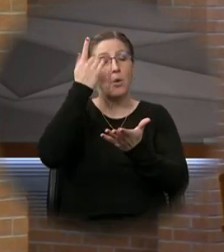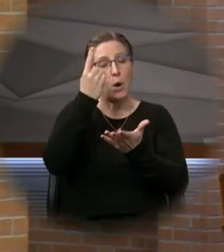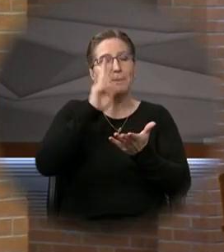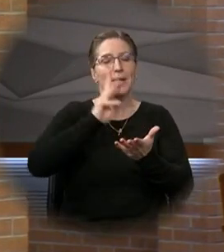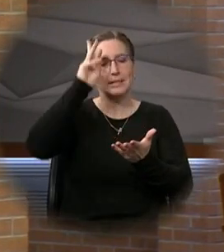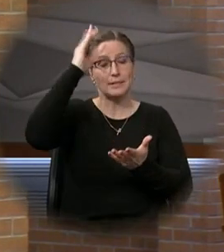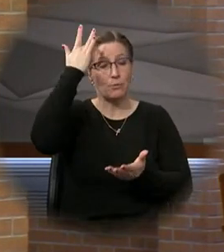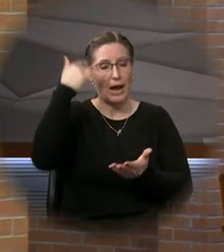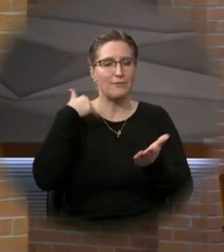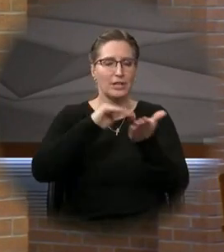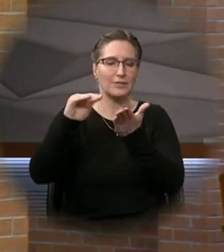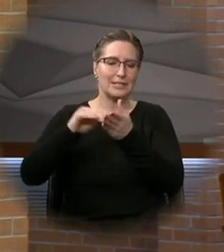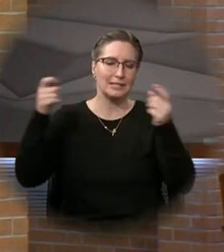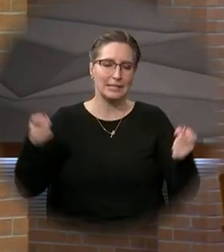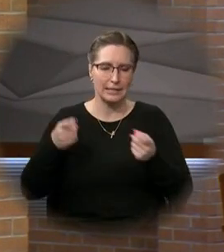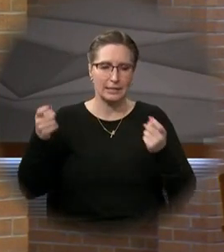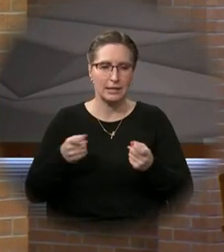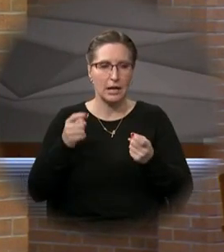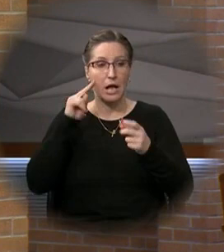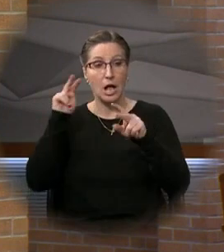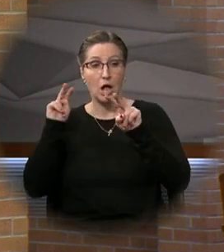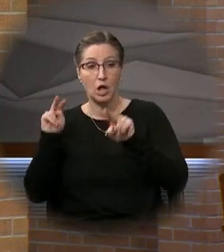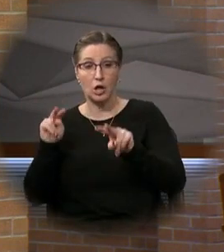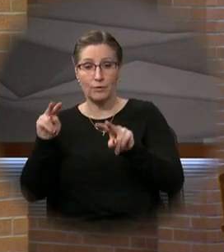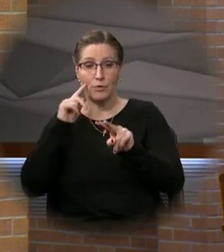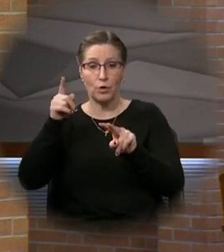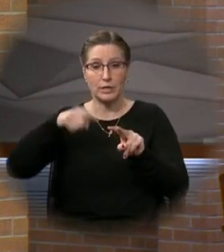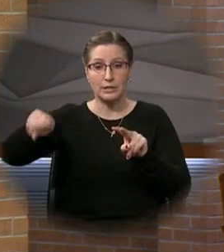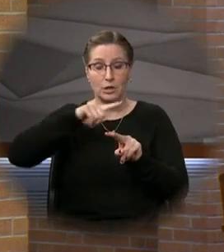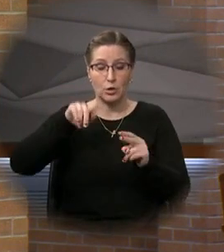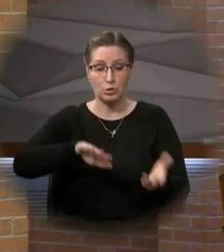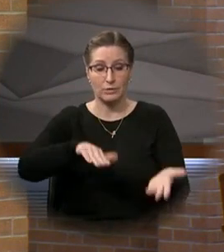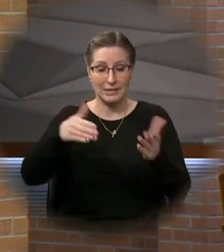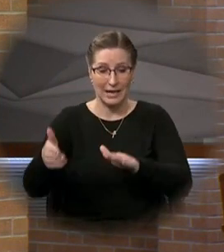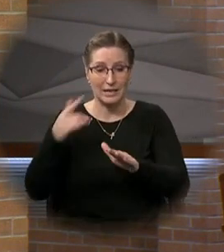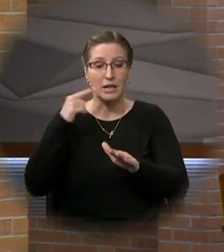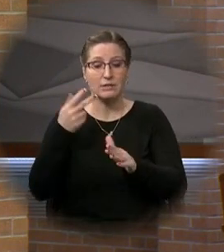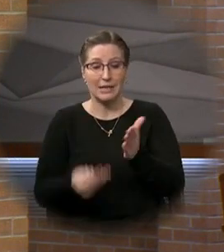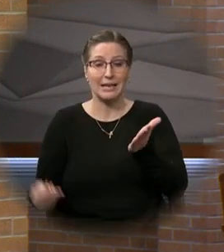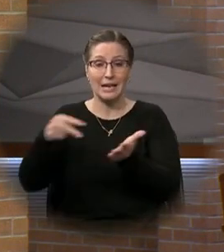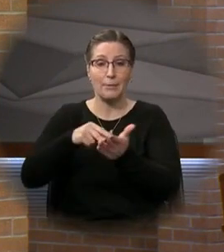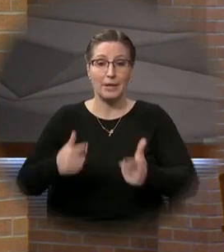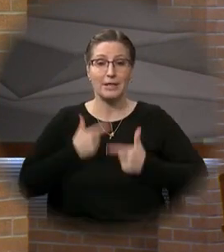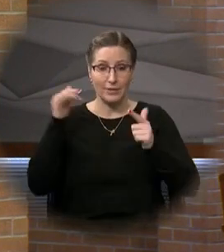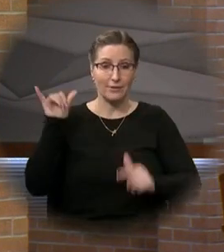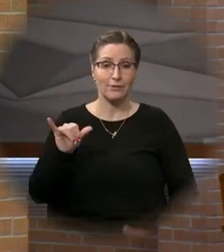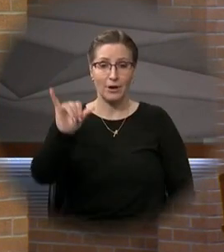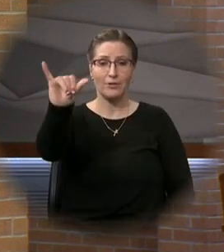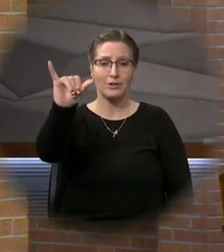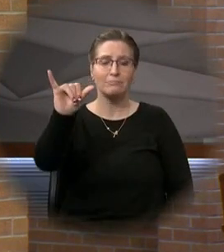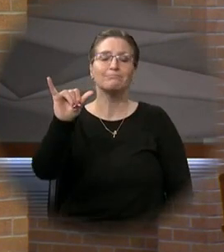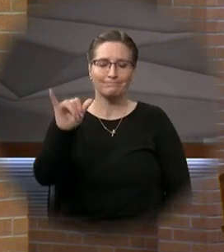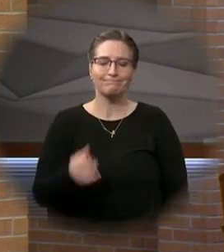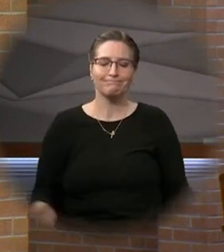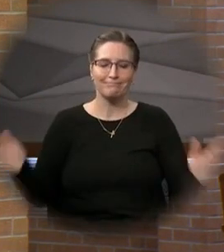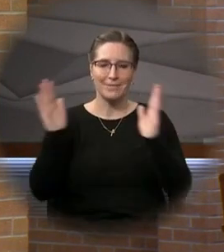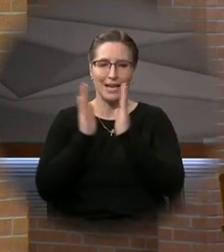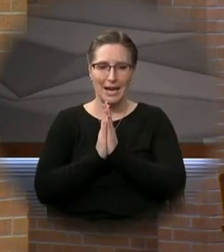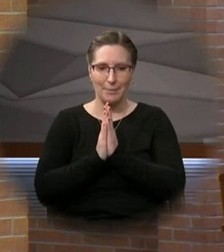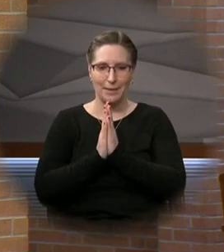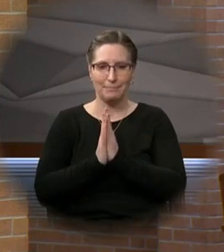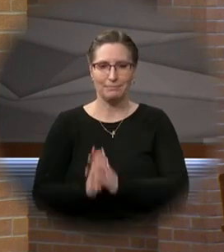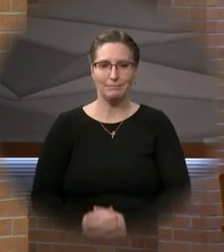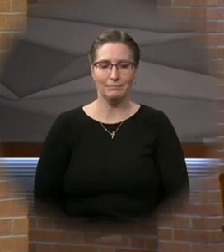I confess one baptism for the forgiveness of sins, and I look forward to the resurrection of the dead and the life of the world to